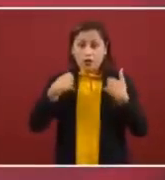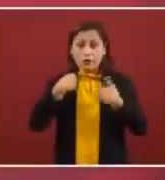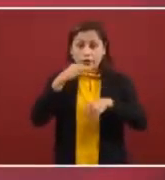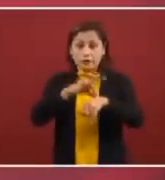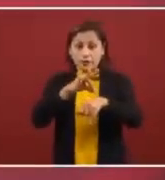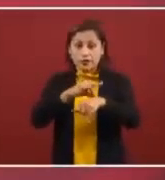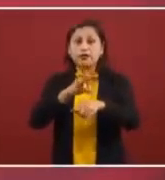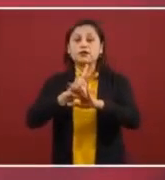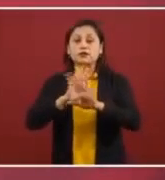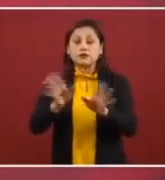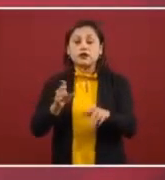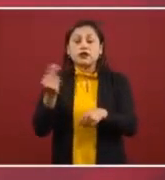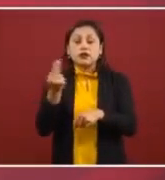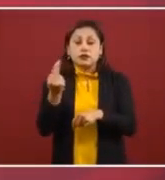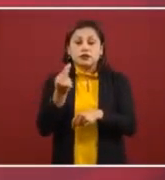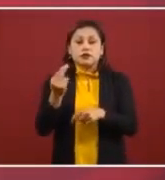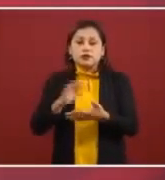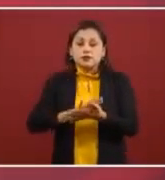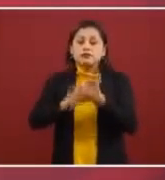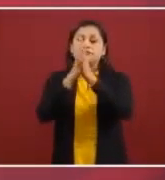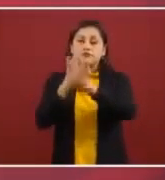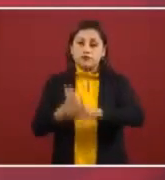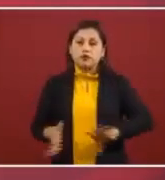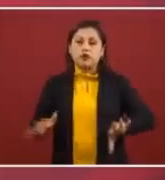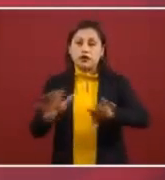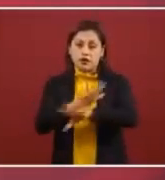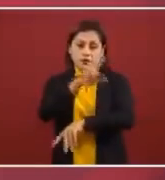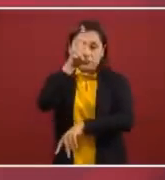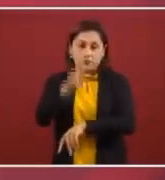and with the youth.